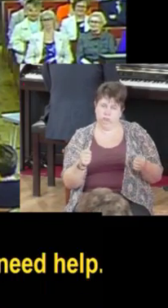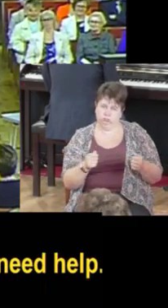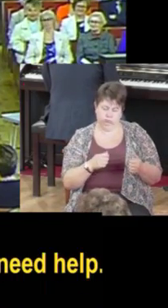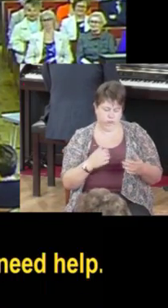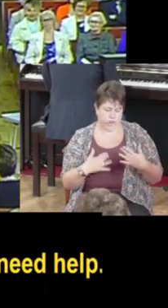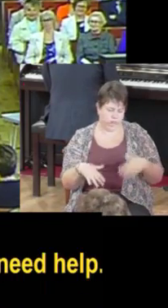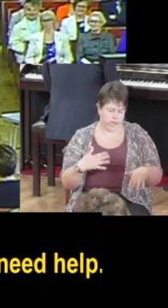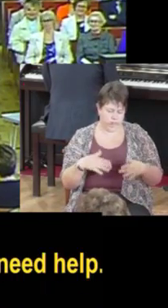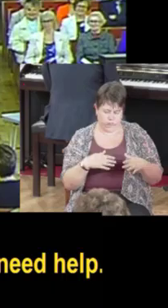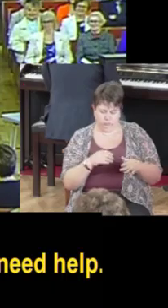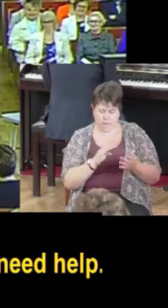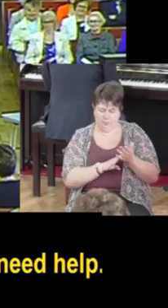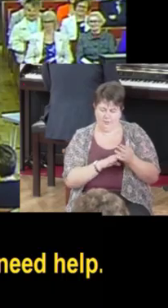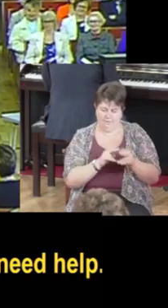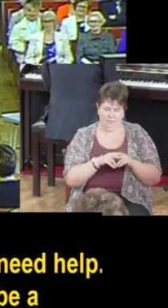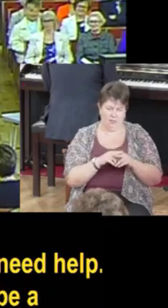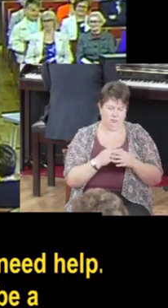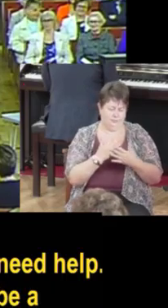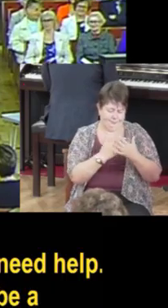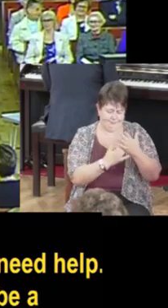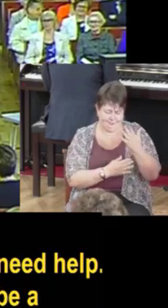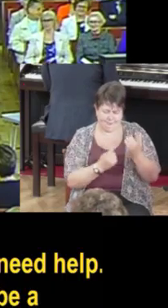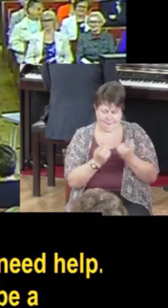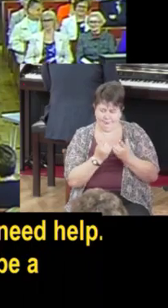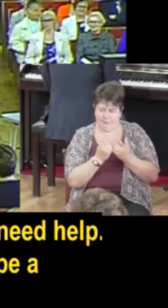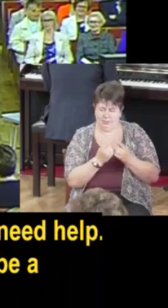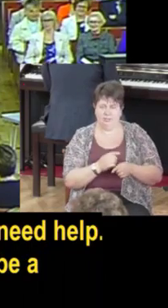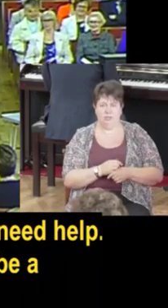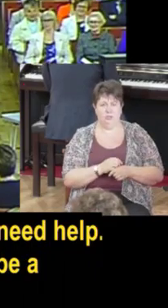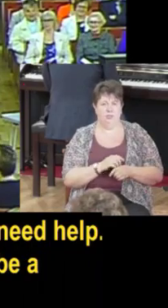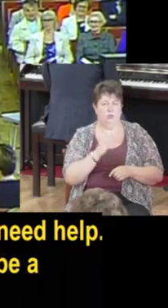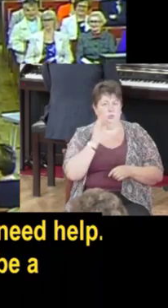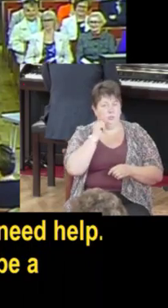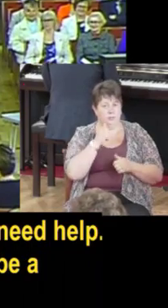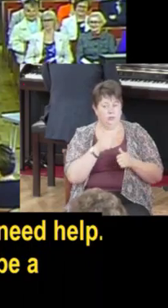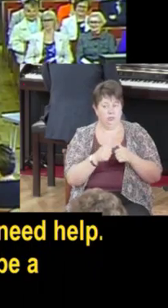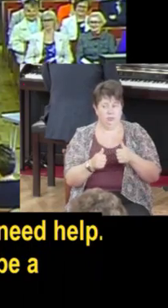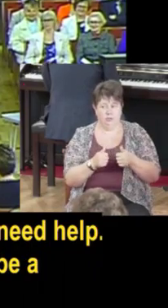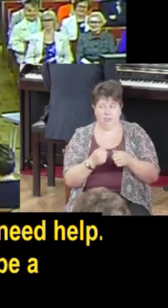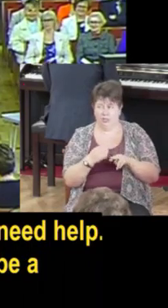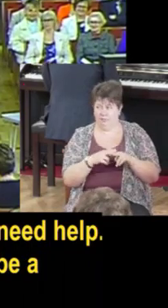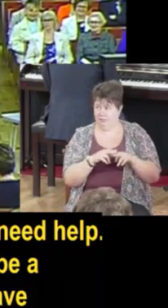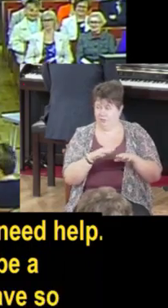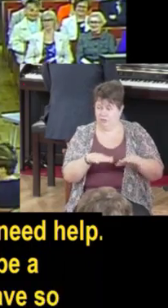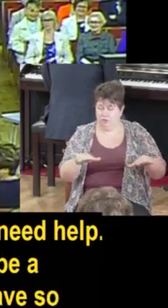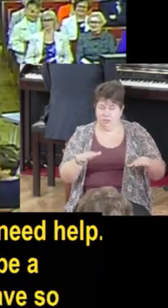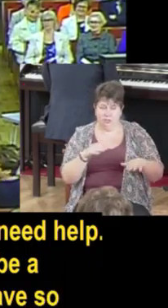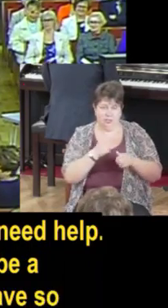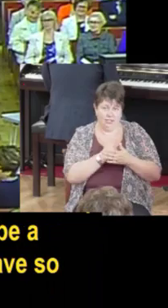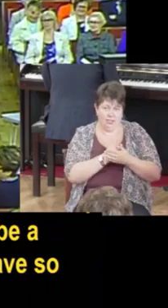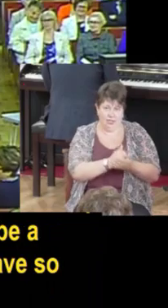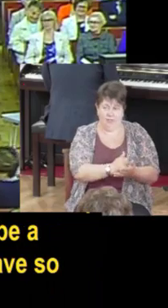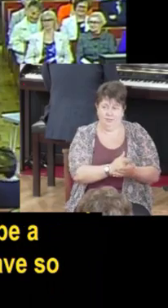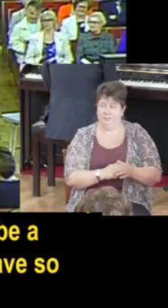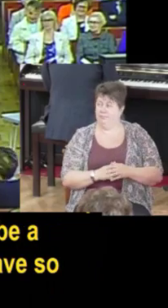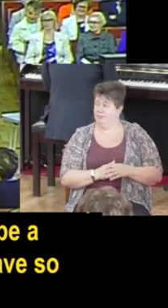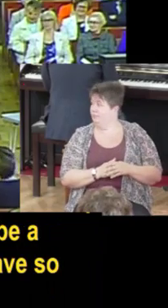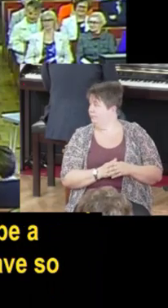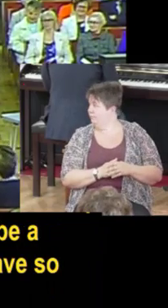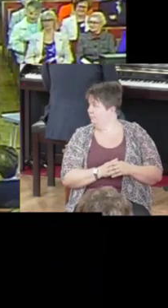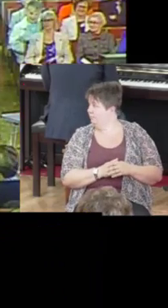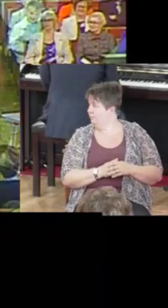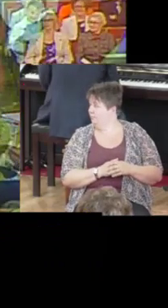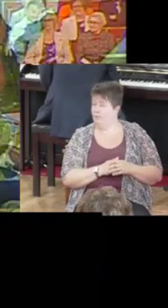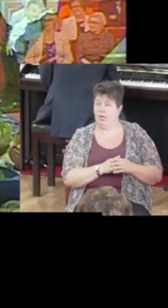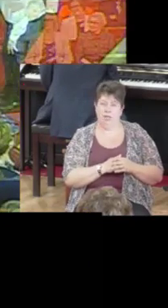do, and it would be really good if the boys and girls helped them as well. Come on then, Samantha. Play